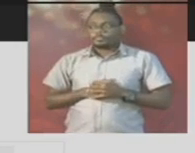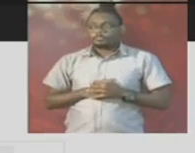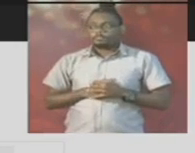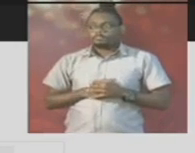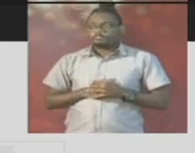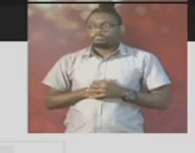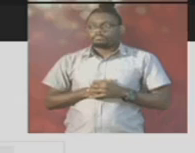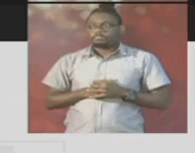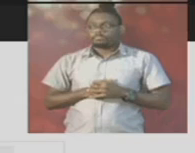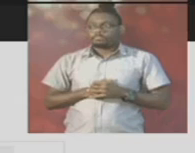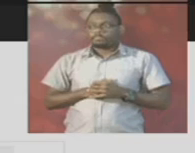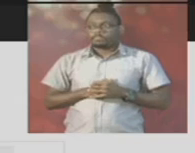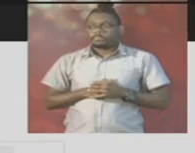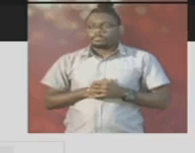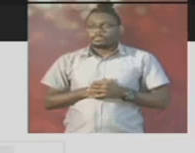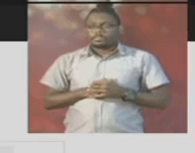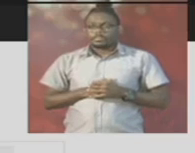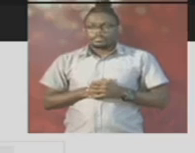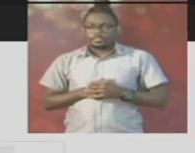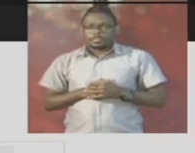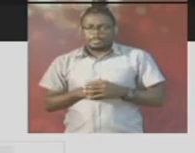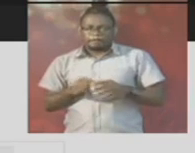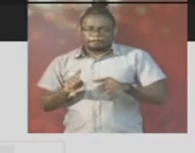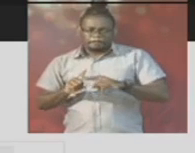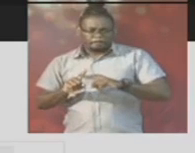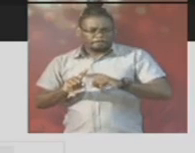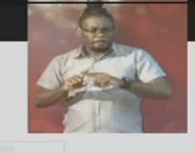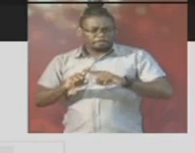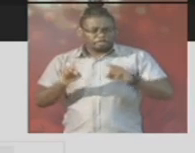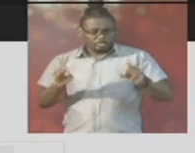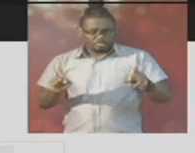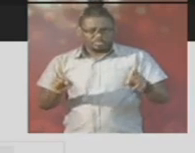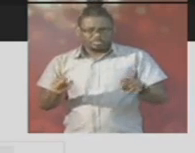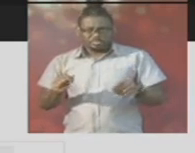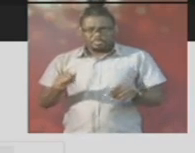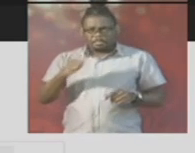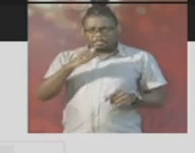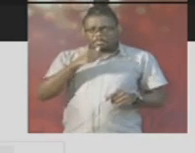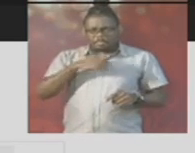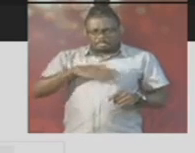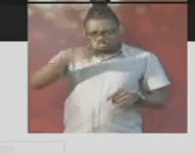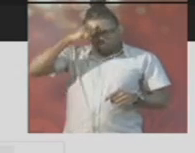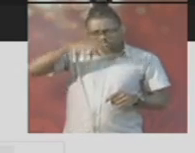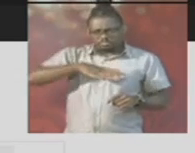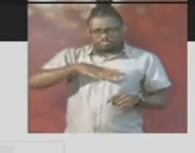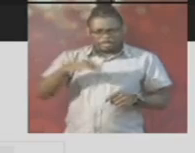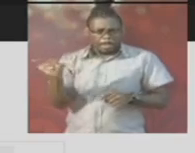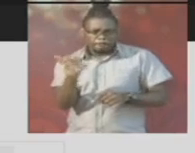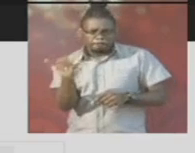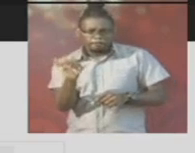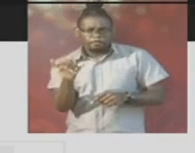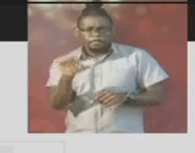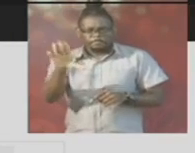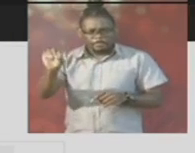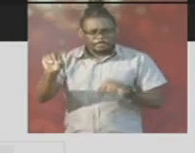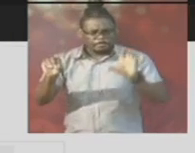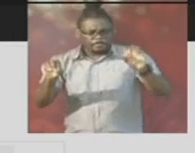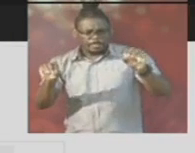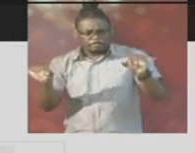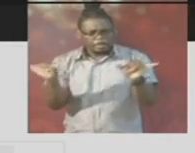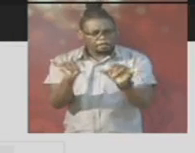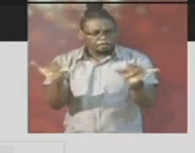maintains almost a half and half in terms of its male-female distribution, if we move to that next slide. And that male-female